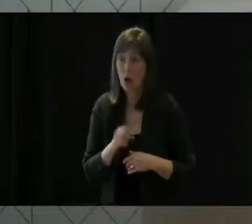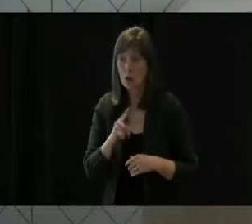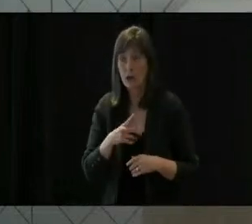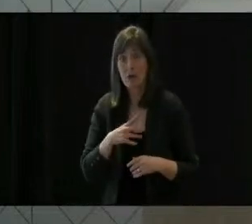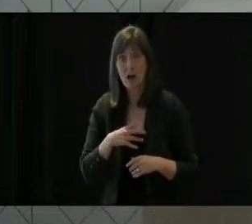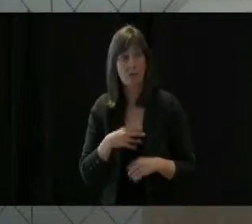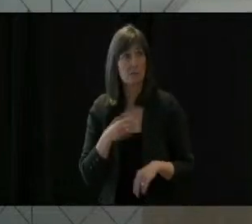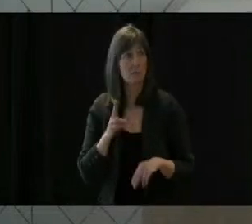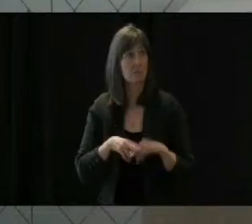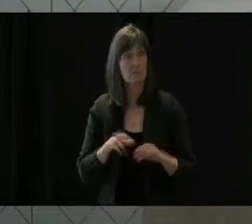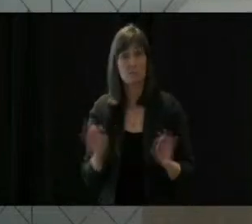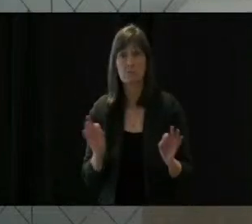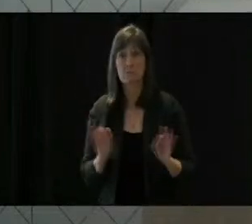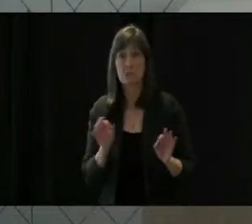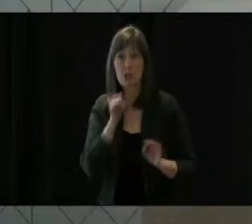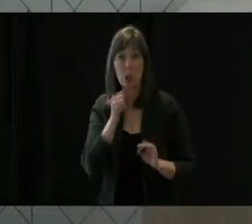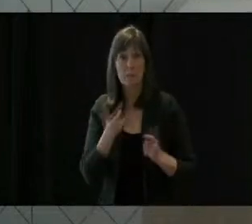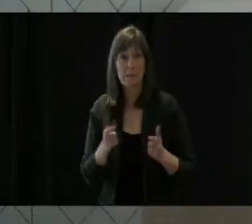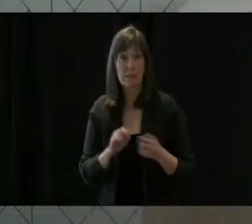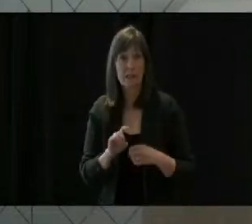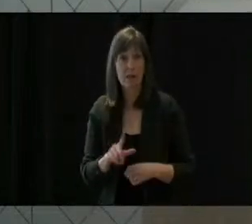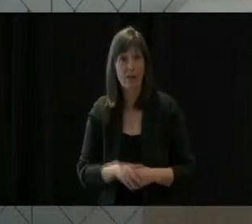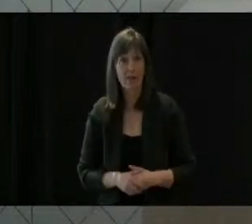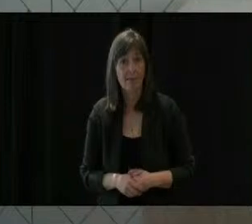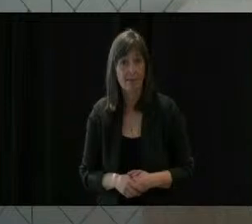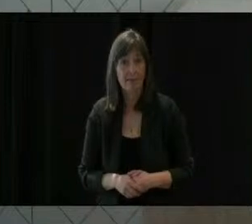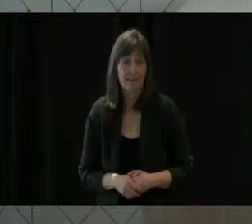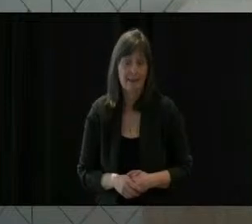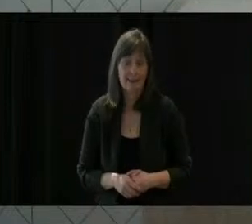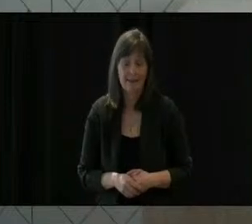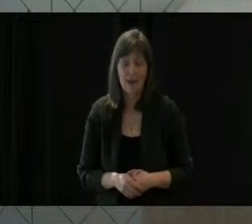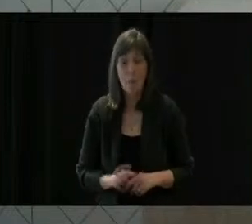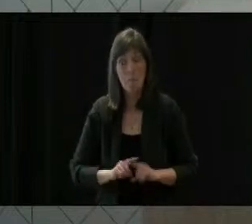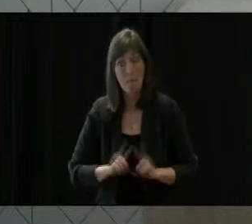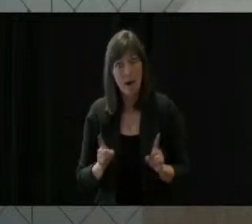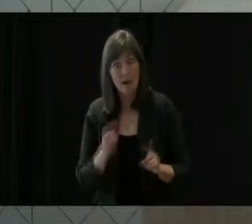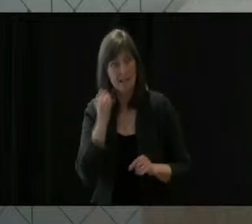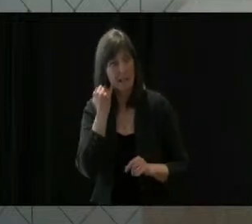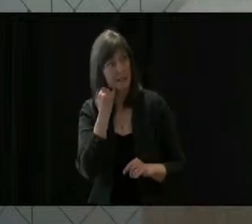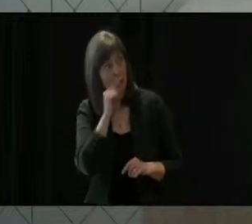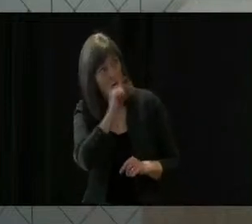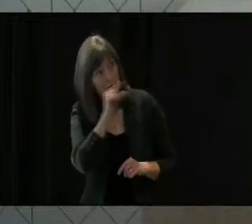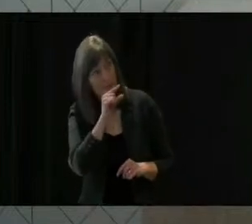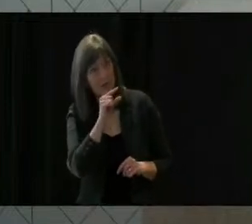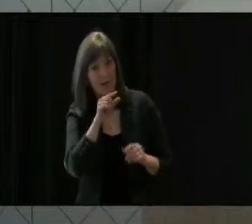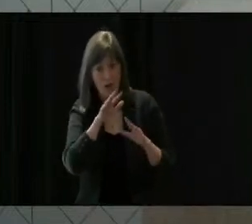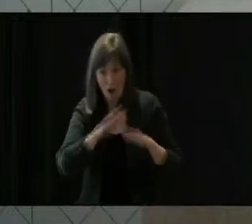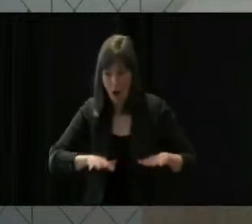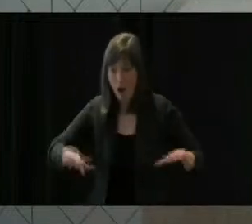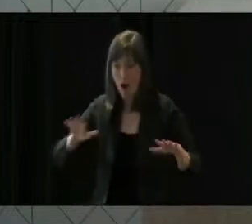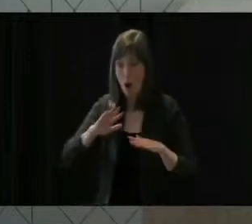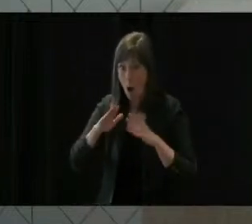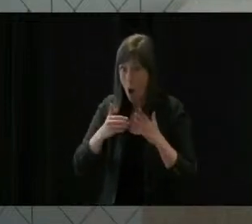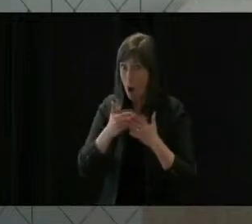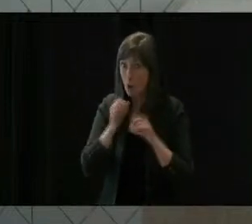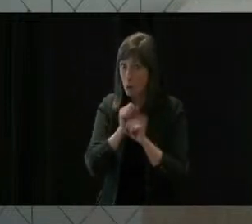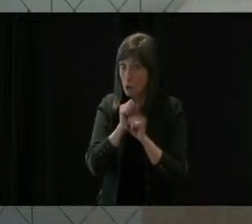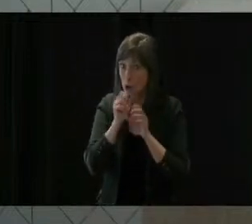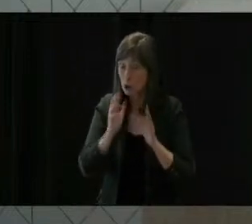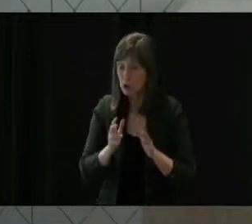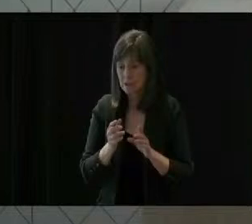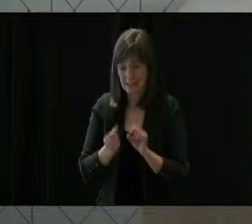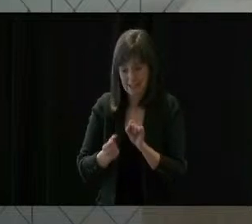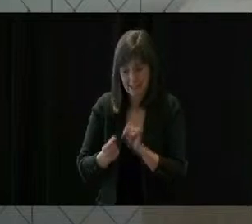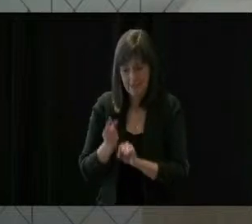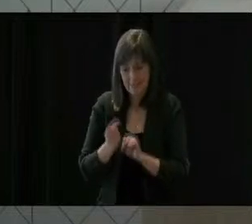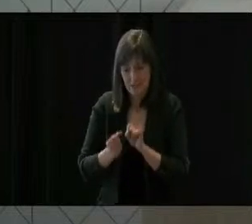that it's not important. On the other hand, if everybody that works for that government every year acts